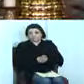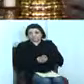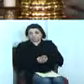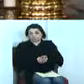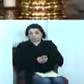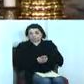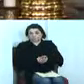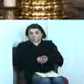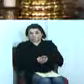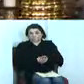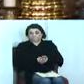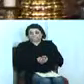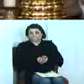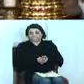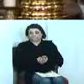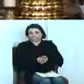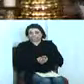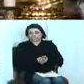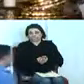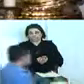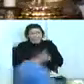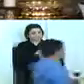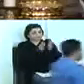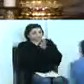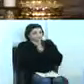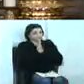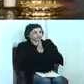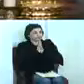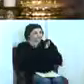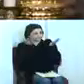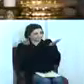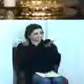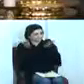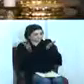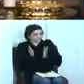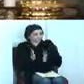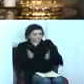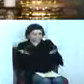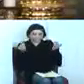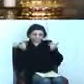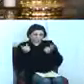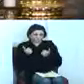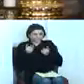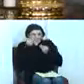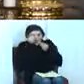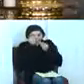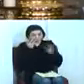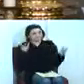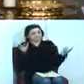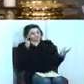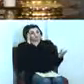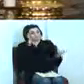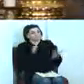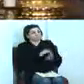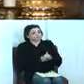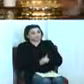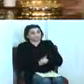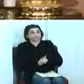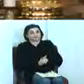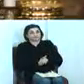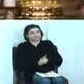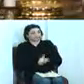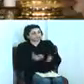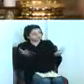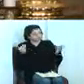We ask the ushers to come forward. You will follow their directions and instructions. They'll let you know what to do. When you